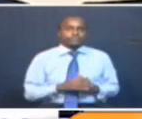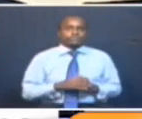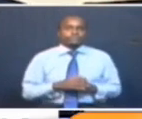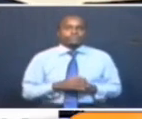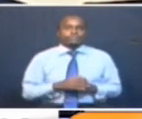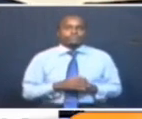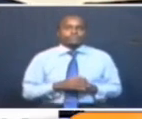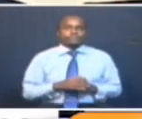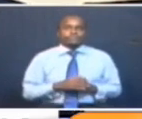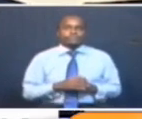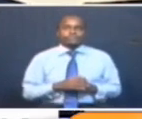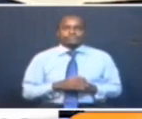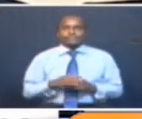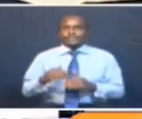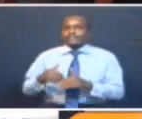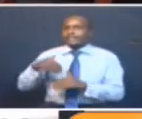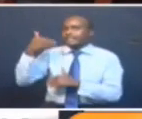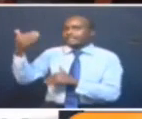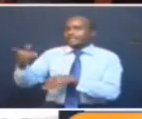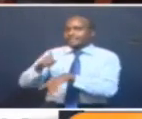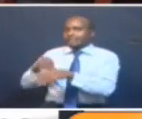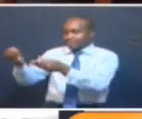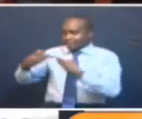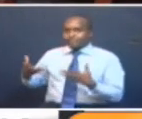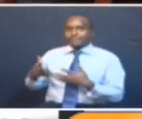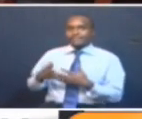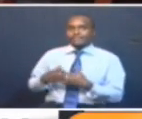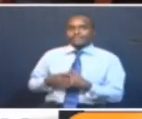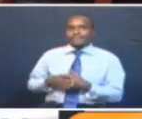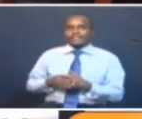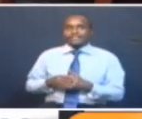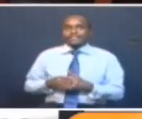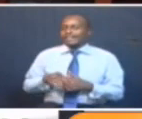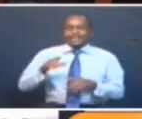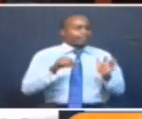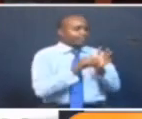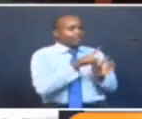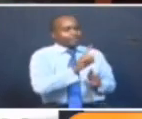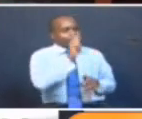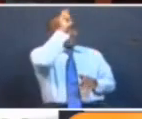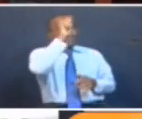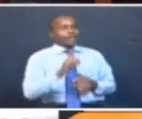I have your next suit next time? You're just throwing it away. You're a little taller than me.